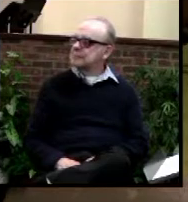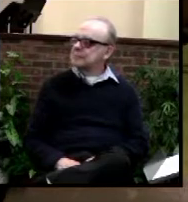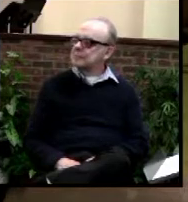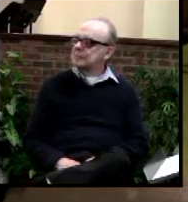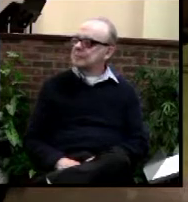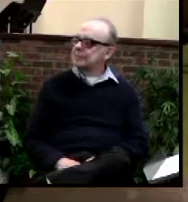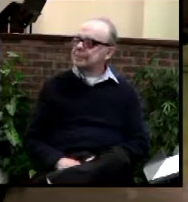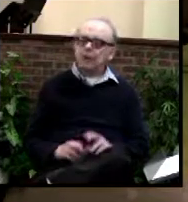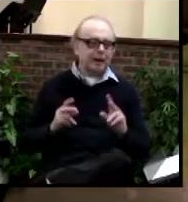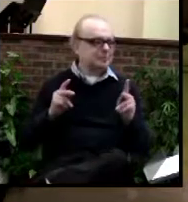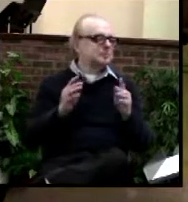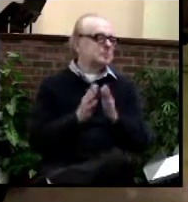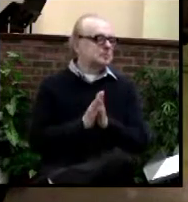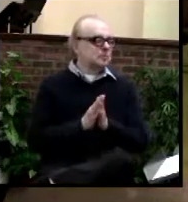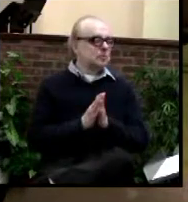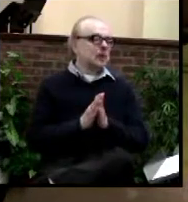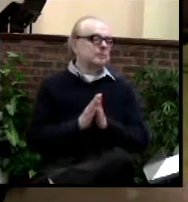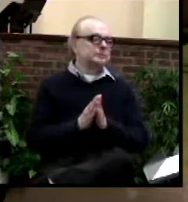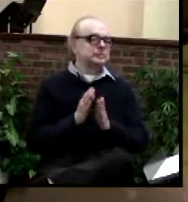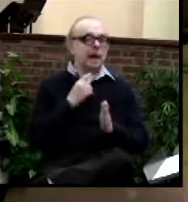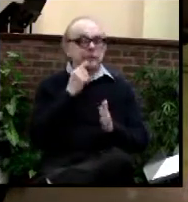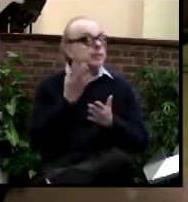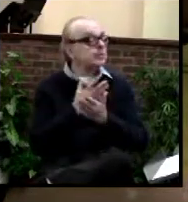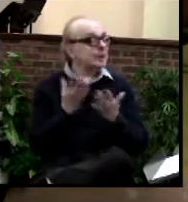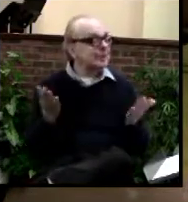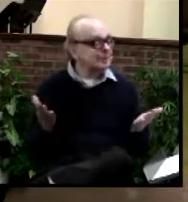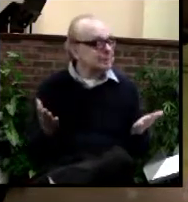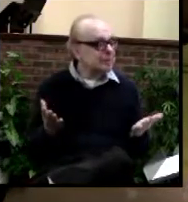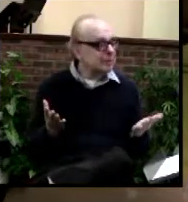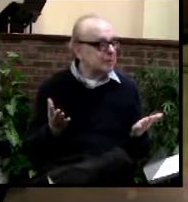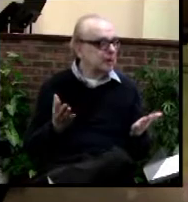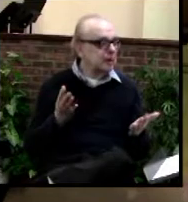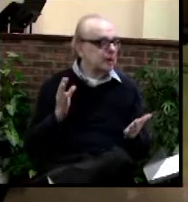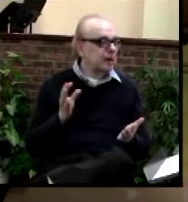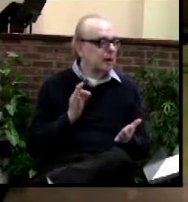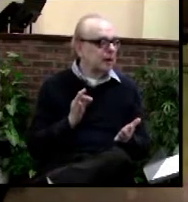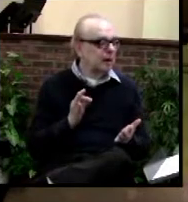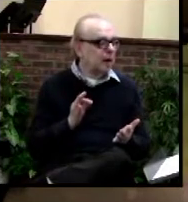Okay, but can I tell you something? Flip-flops always hold you back.